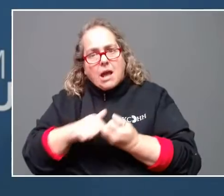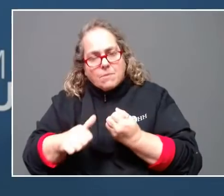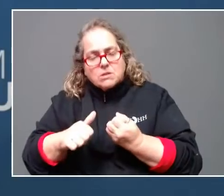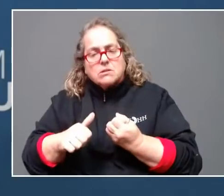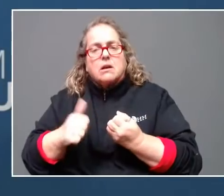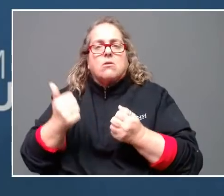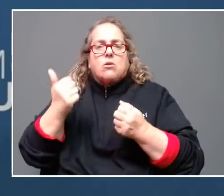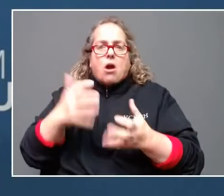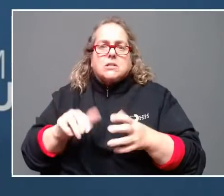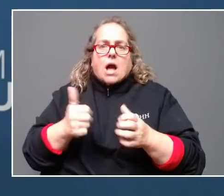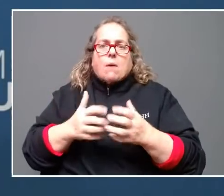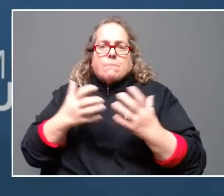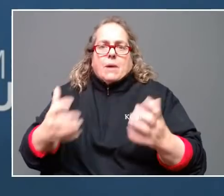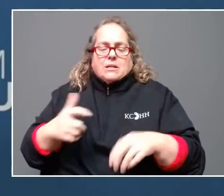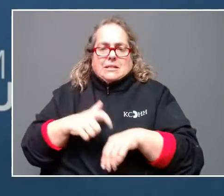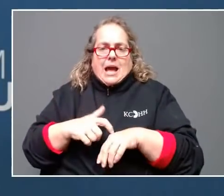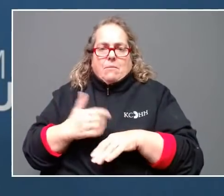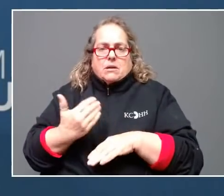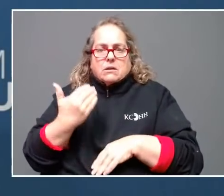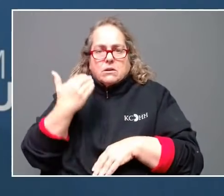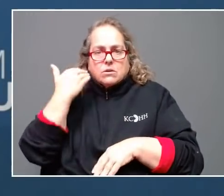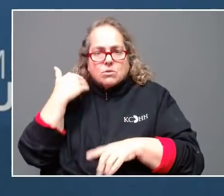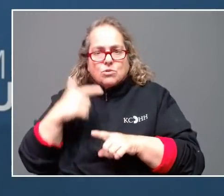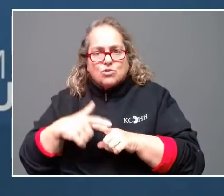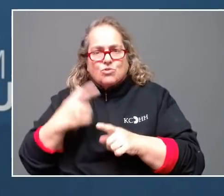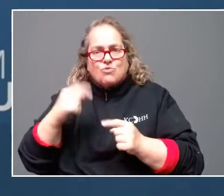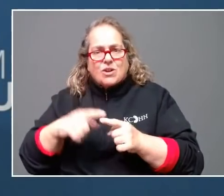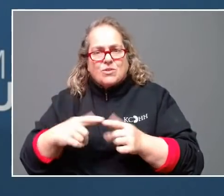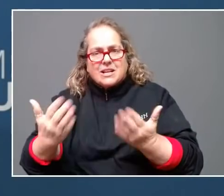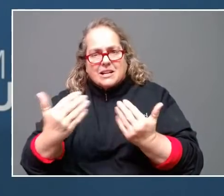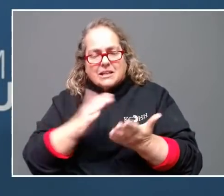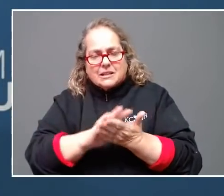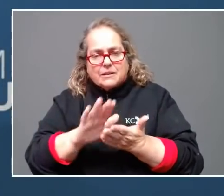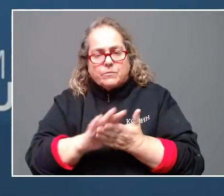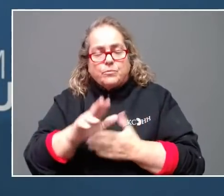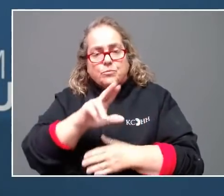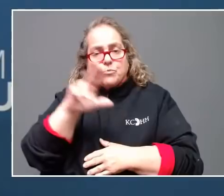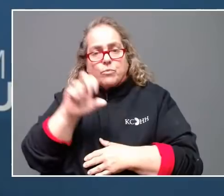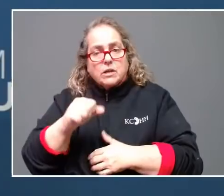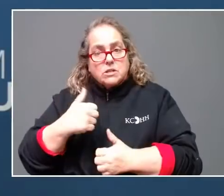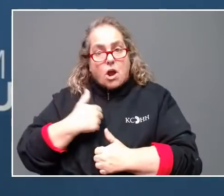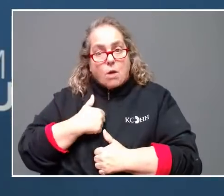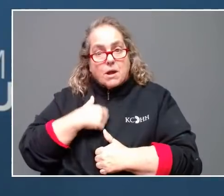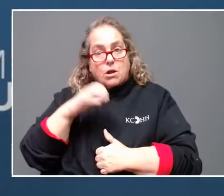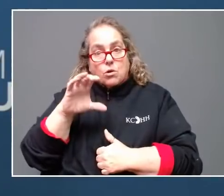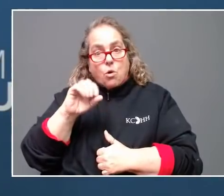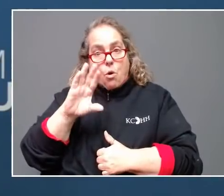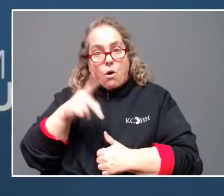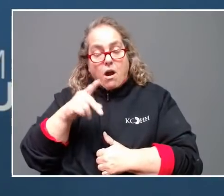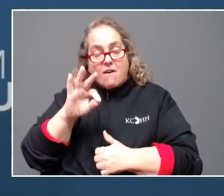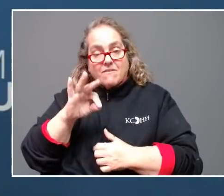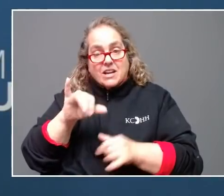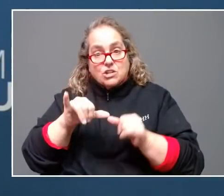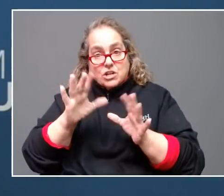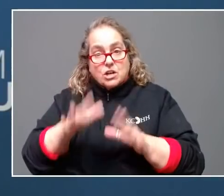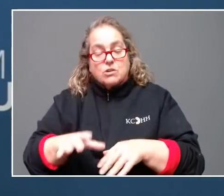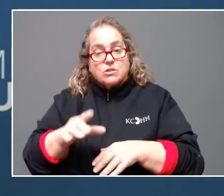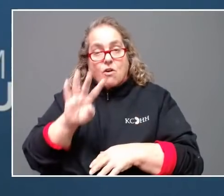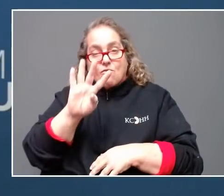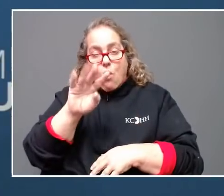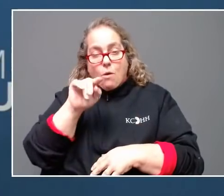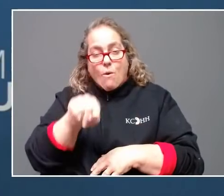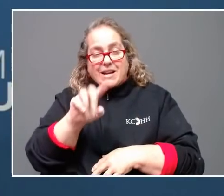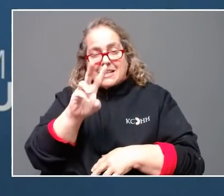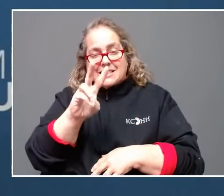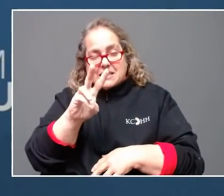debris removal. The U.S. Army Corps of Engineers estimates that more than 4.6 million